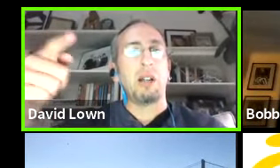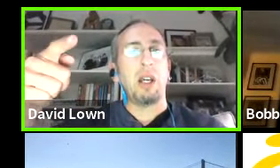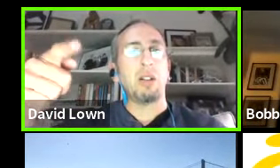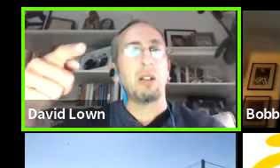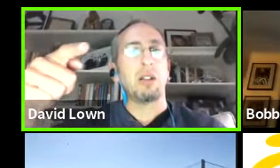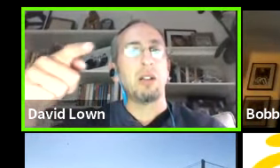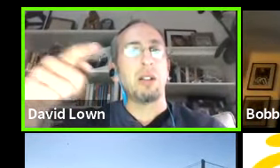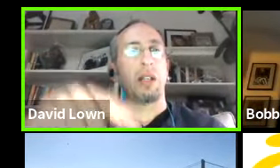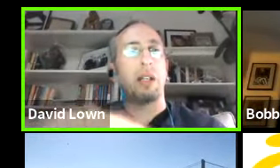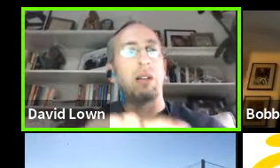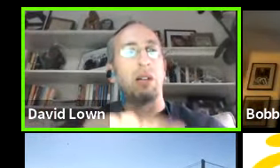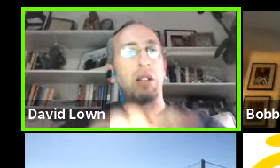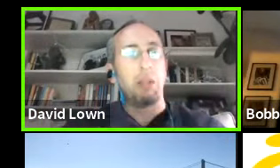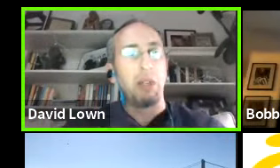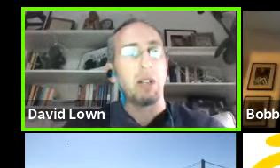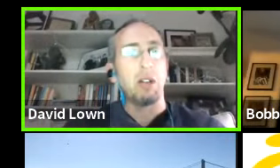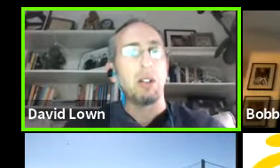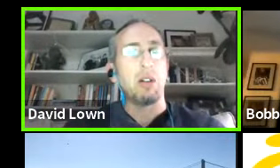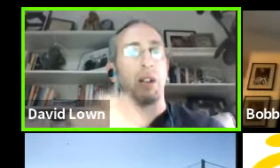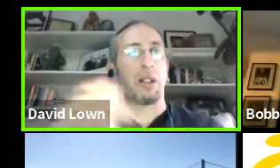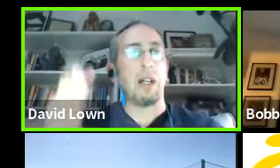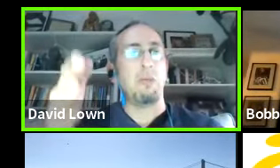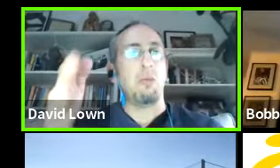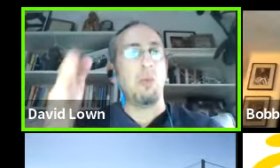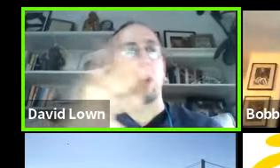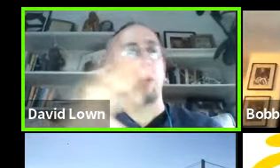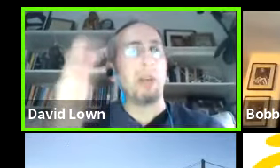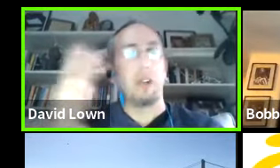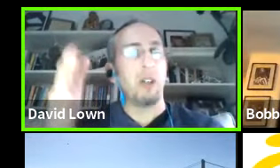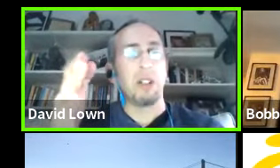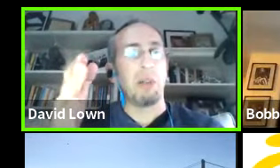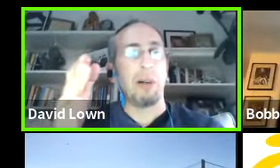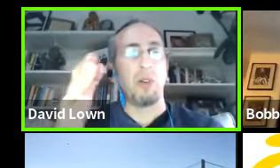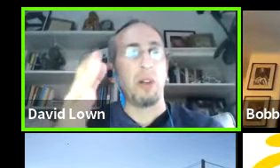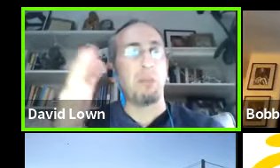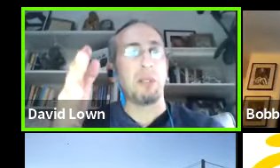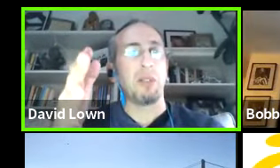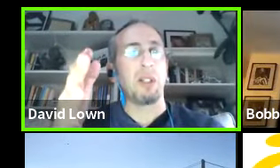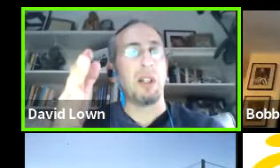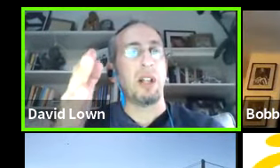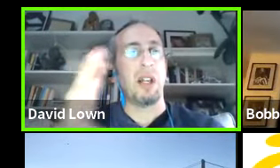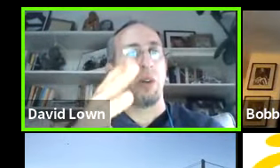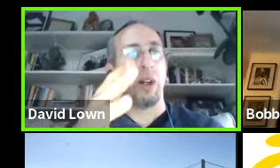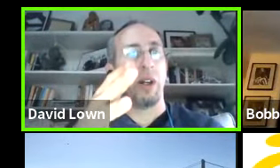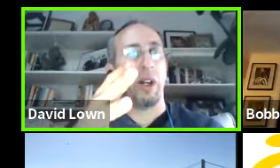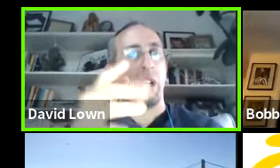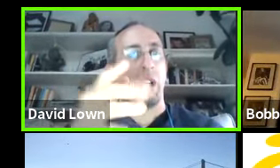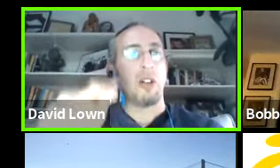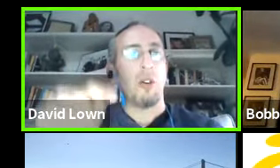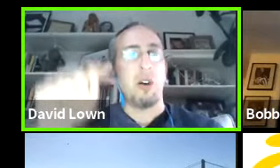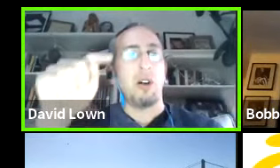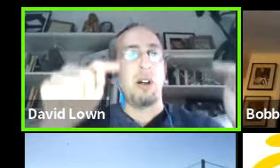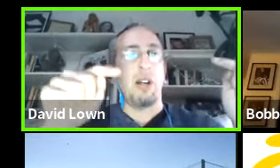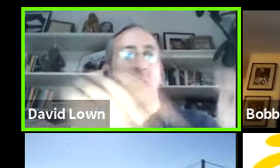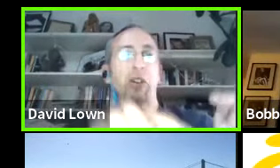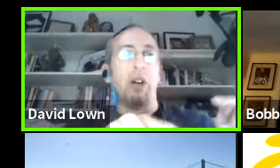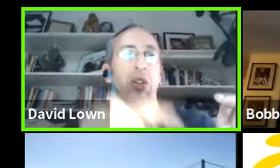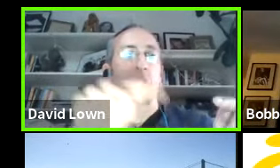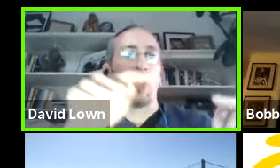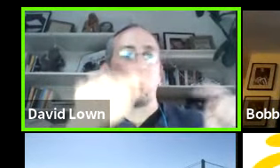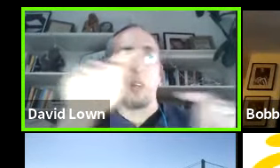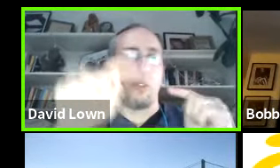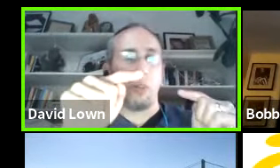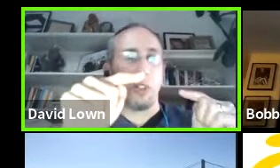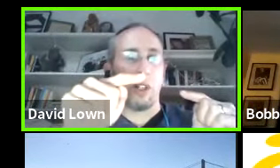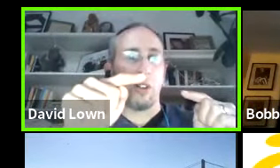the allocations to the state that CDPH on this call had said we're going to be increasing by about 20+% anyway. So, and your